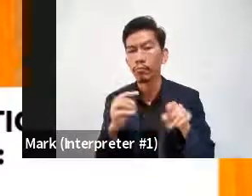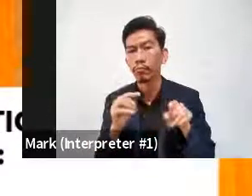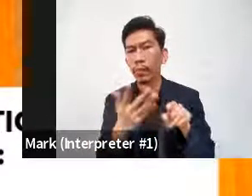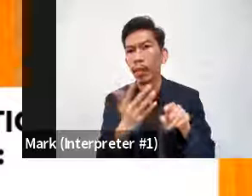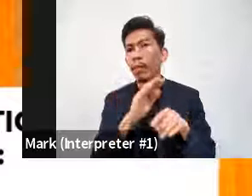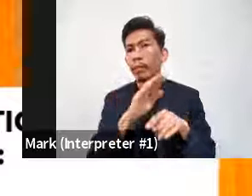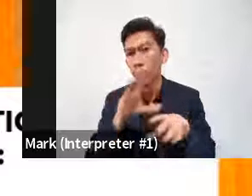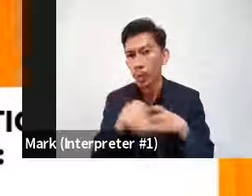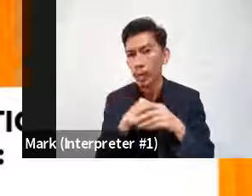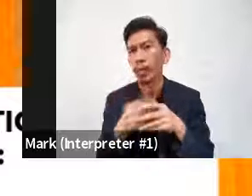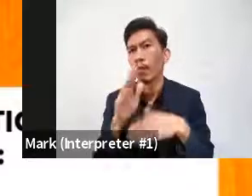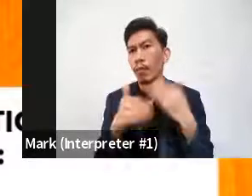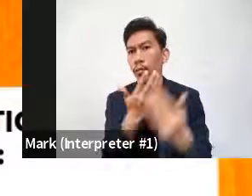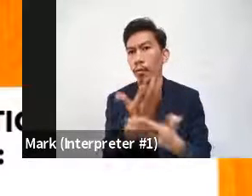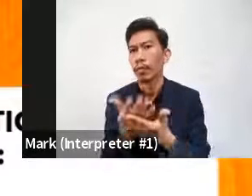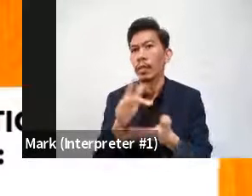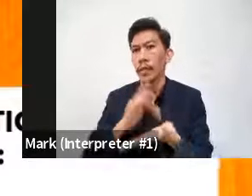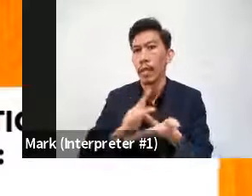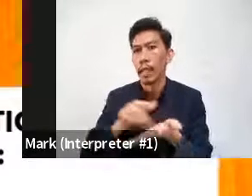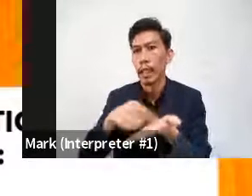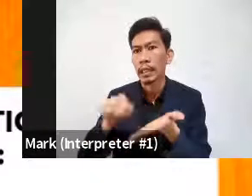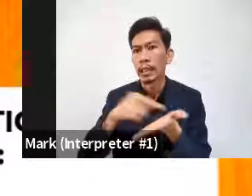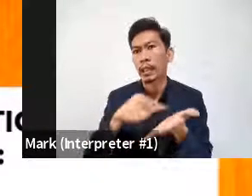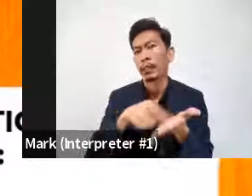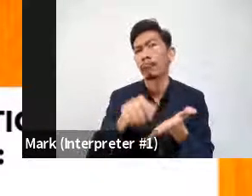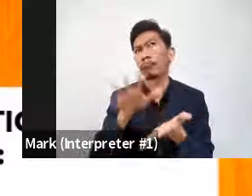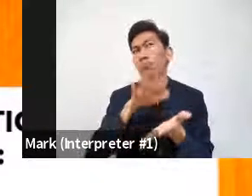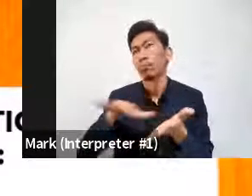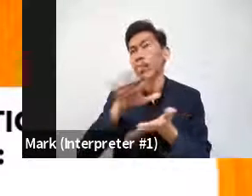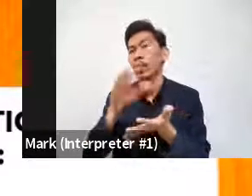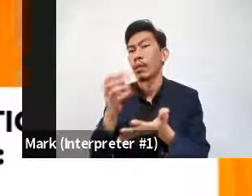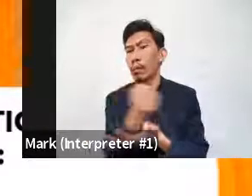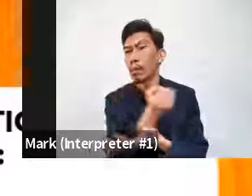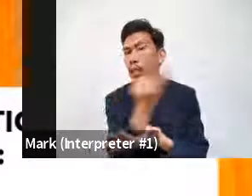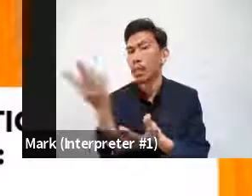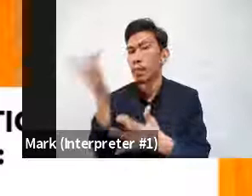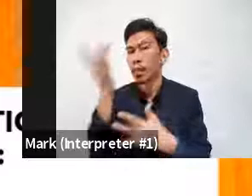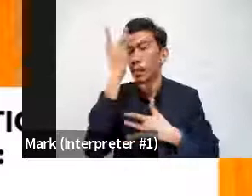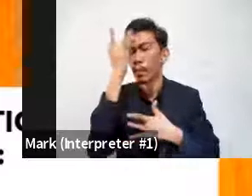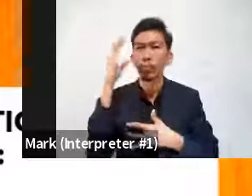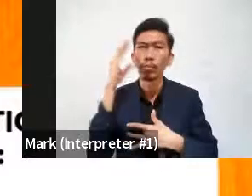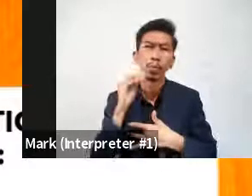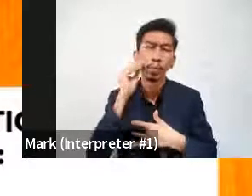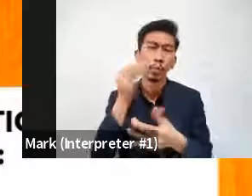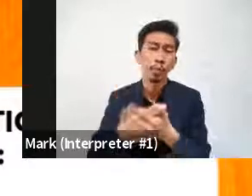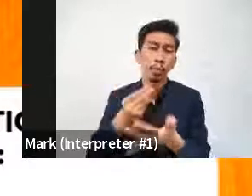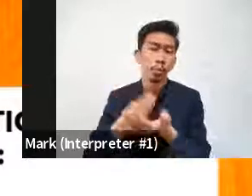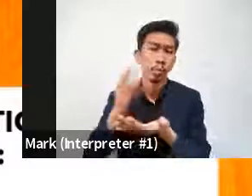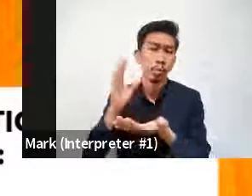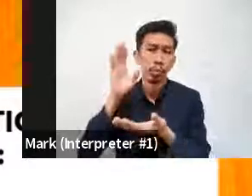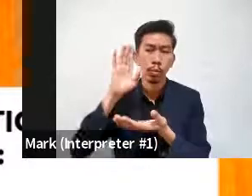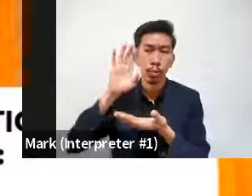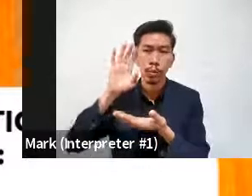medical expenses, it is estimated that the number of individuals who experience catastrophic spending